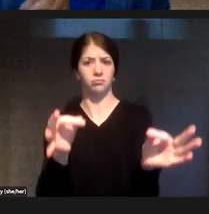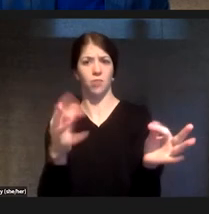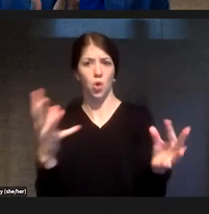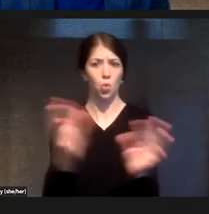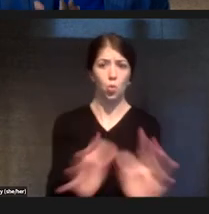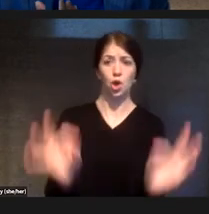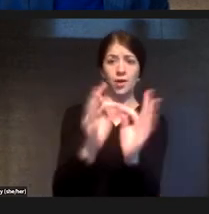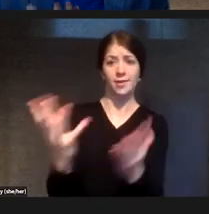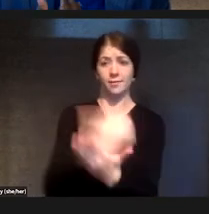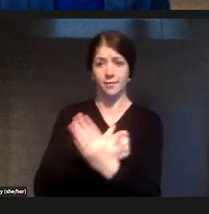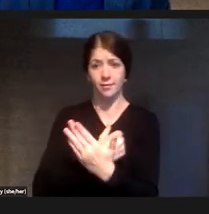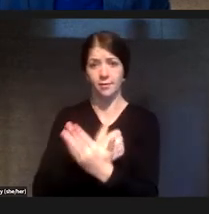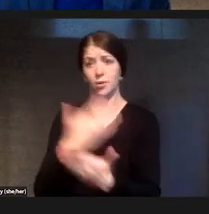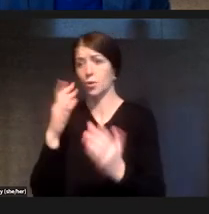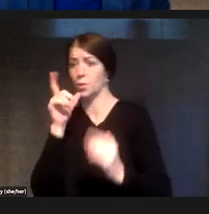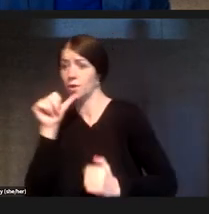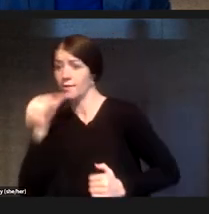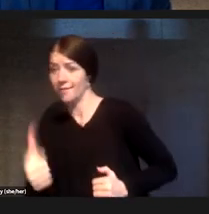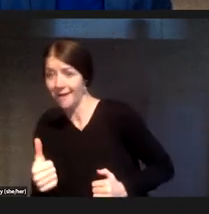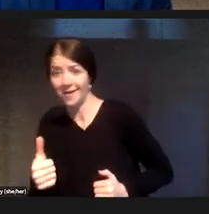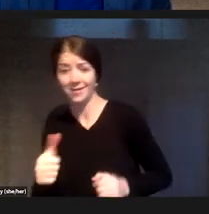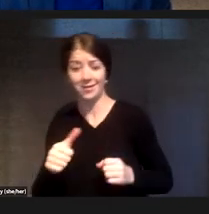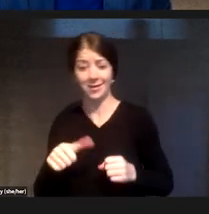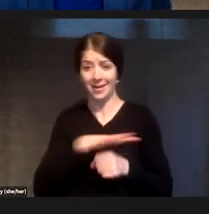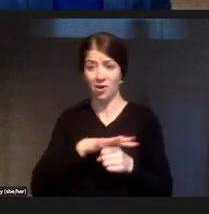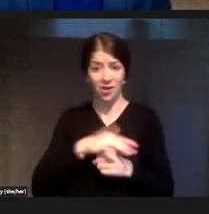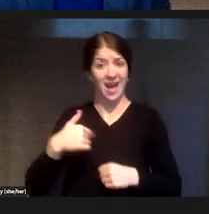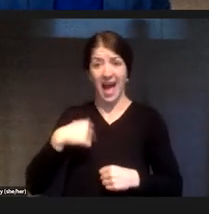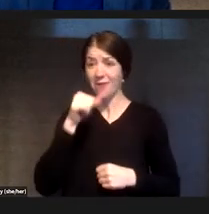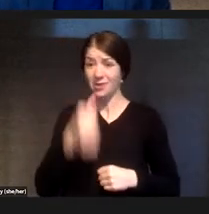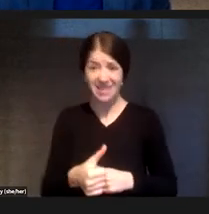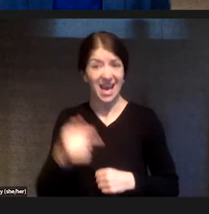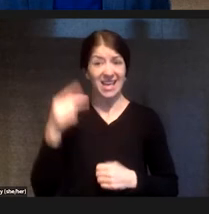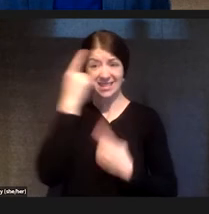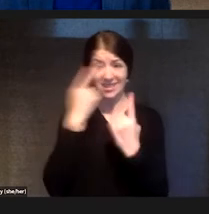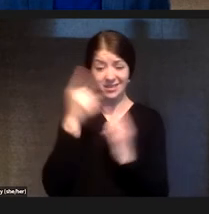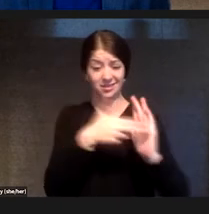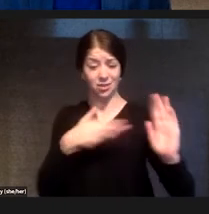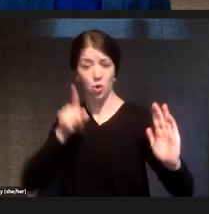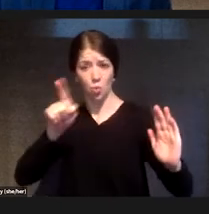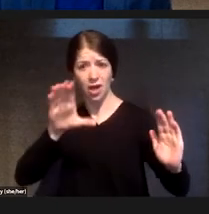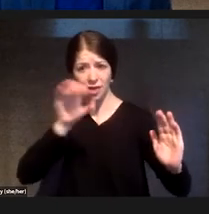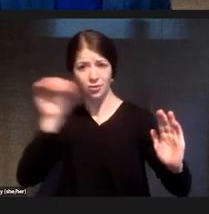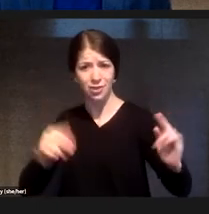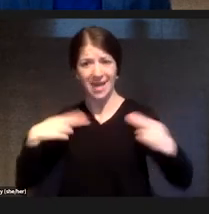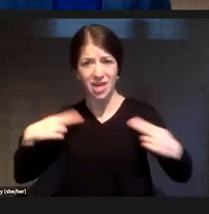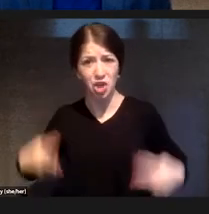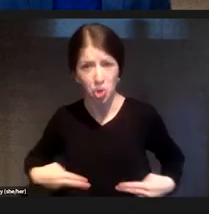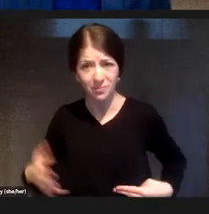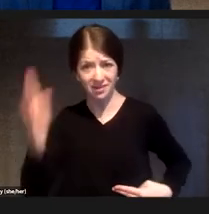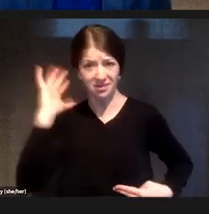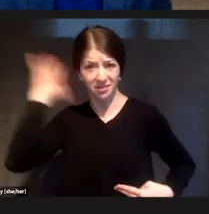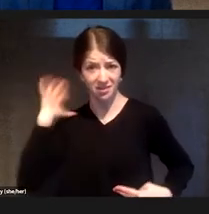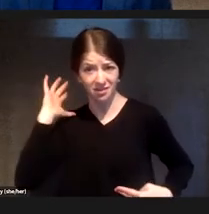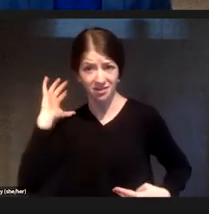which this country that previously I was not even considered 100% human, where you were permitted to then hang me, to